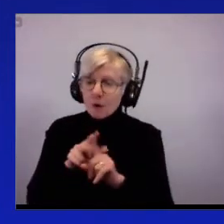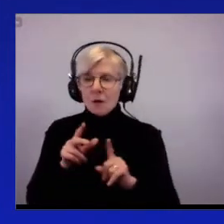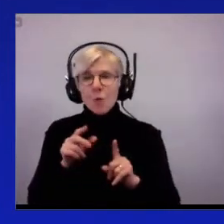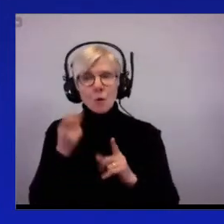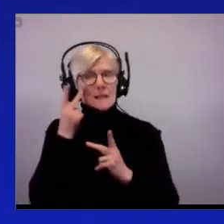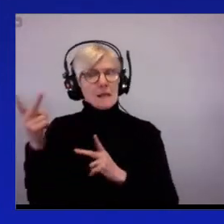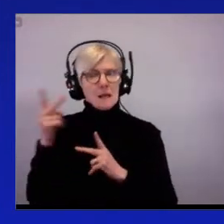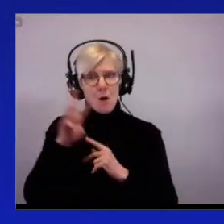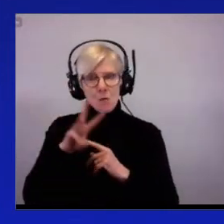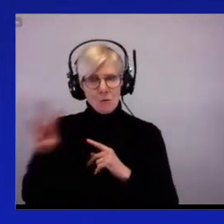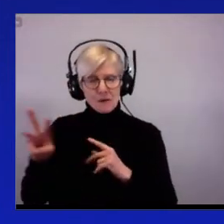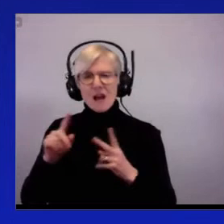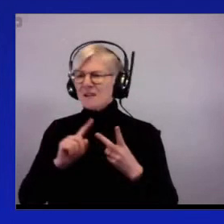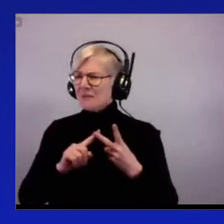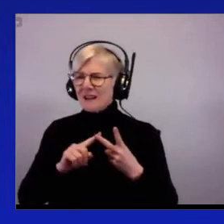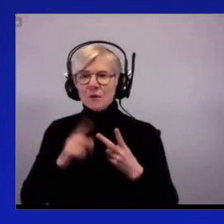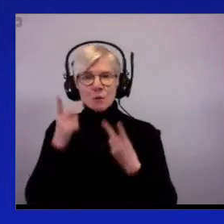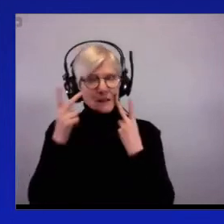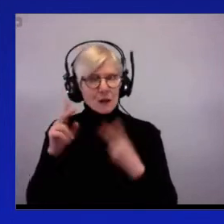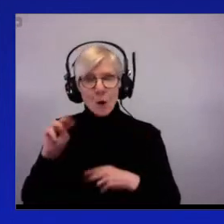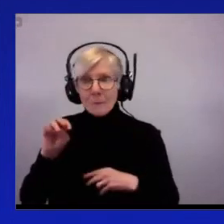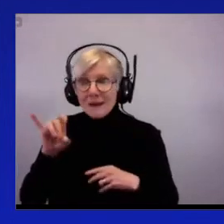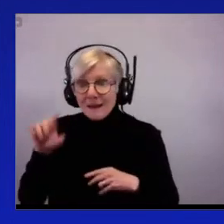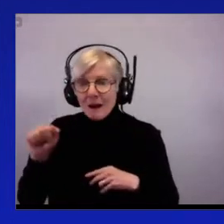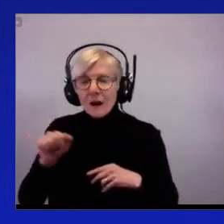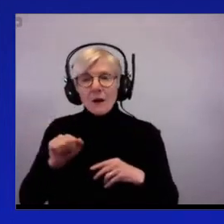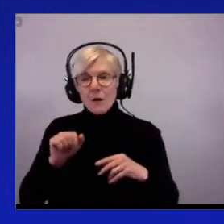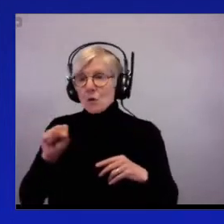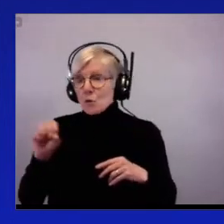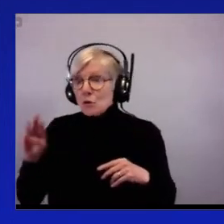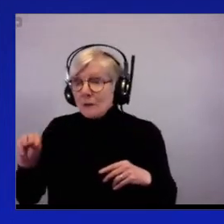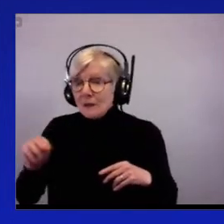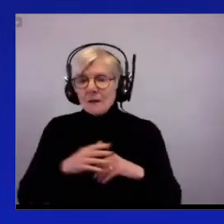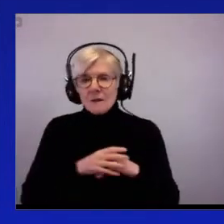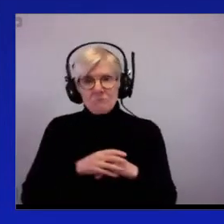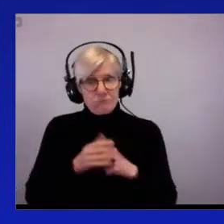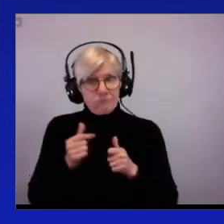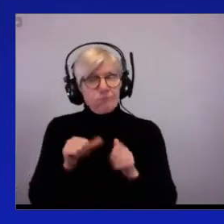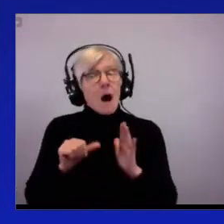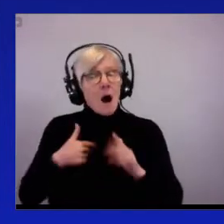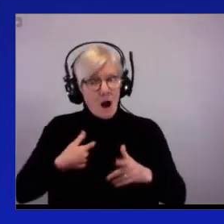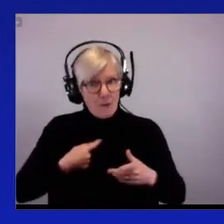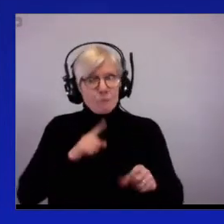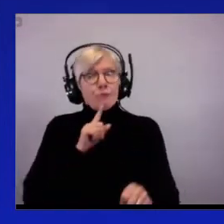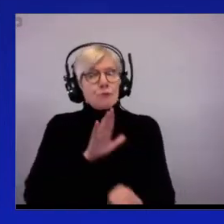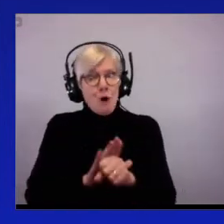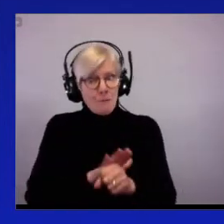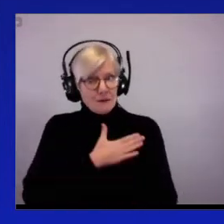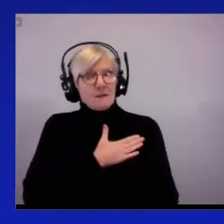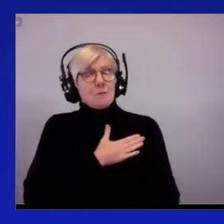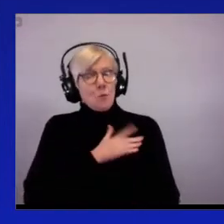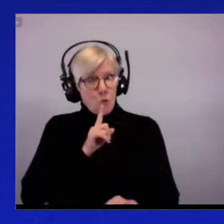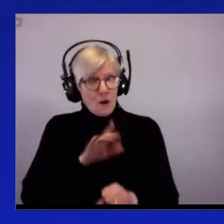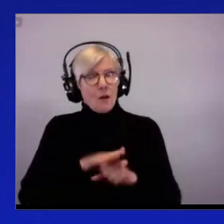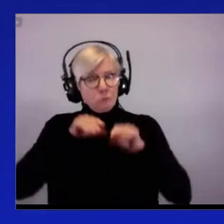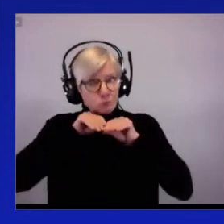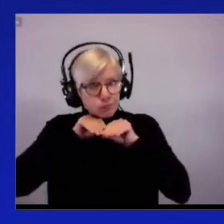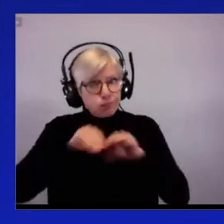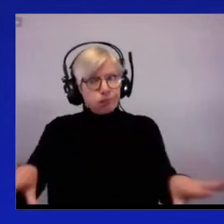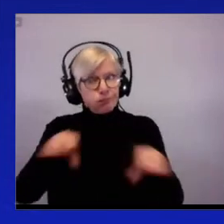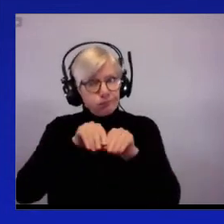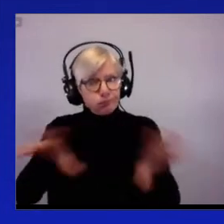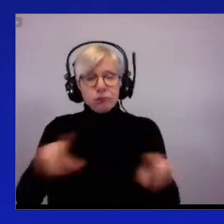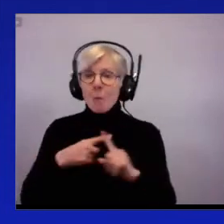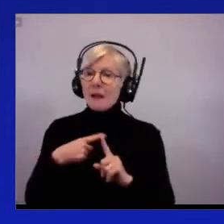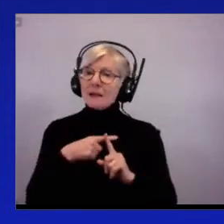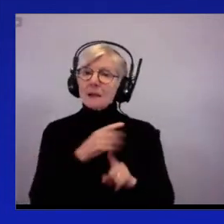province is developing. So I can assure you that the communications will be broadly done, publicly done. You will be advised